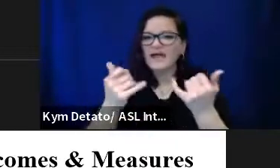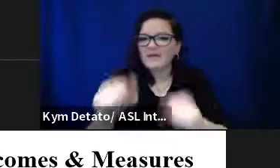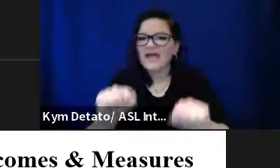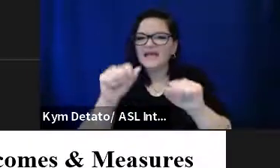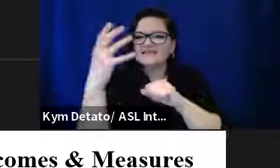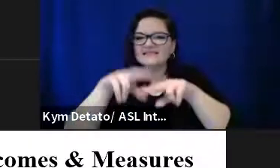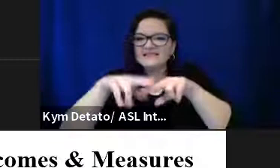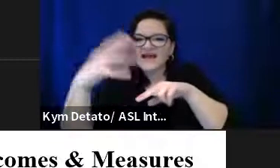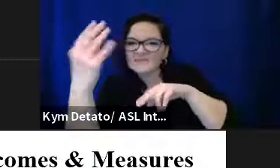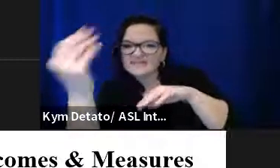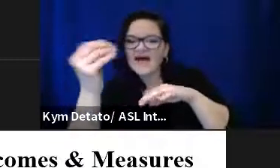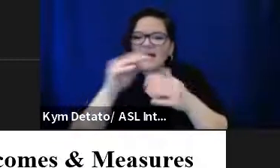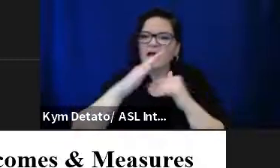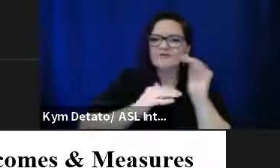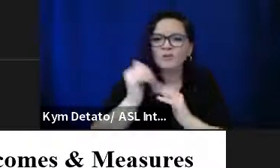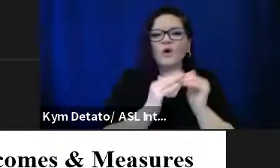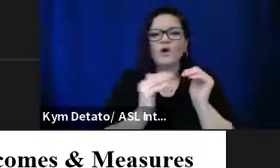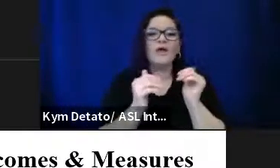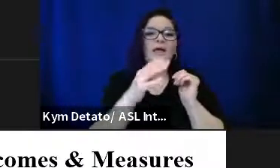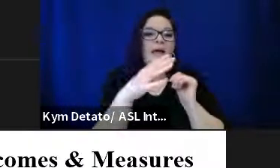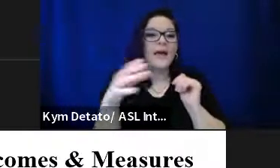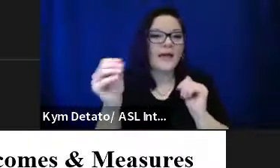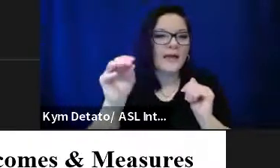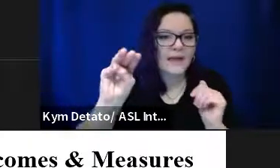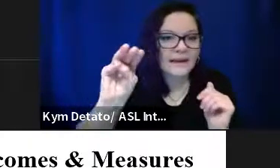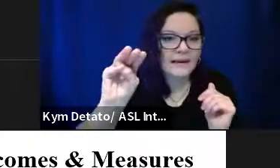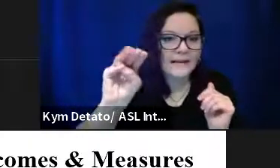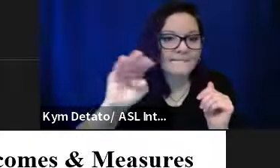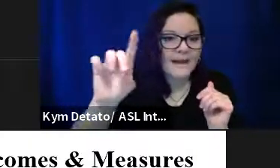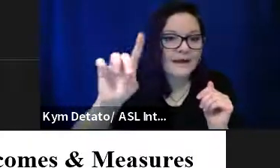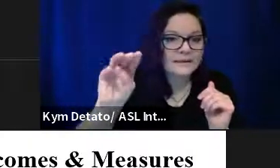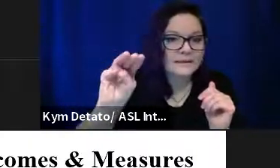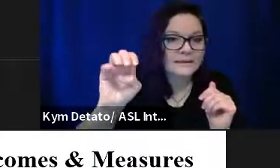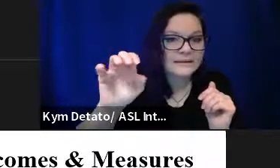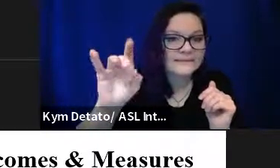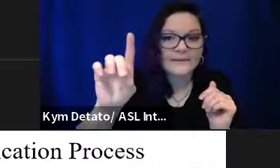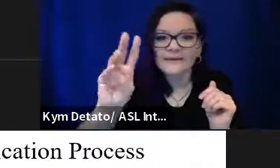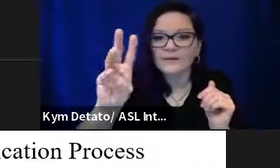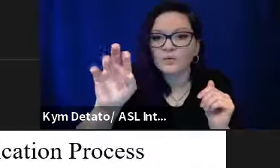the new mural that a lot of people have seen at Maryland Reed Works was also a beneficiary of this grant.